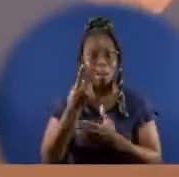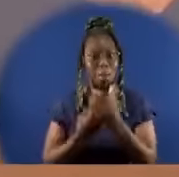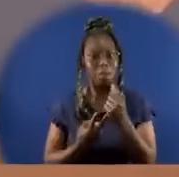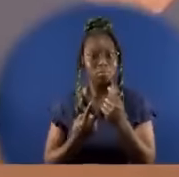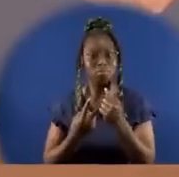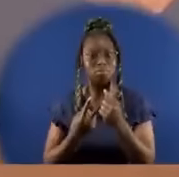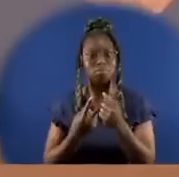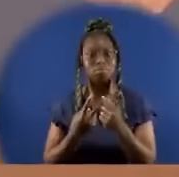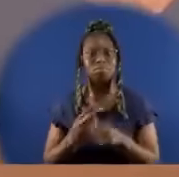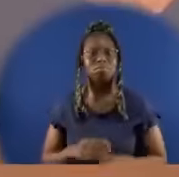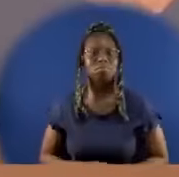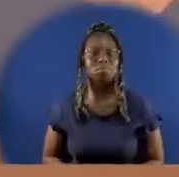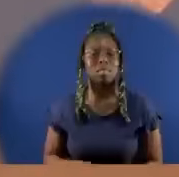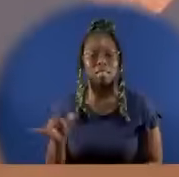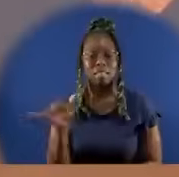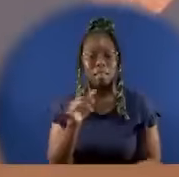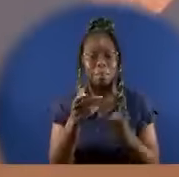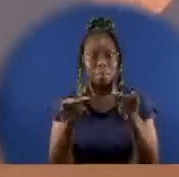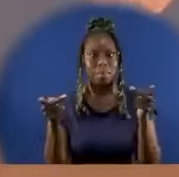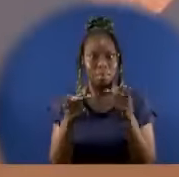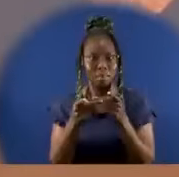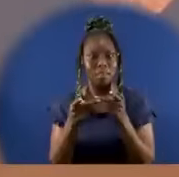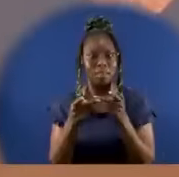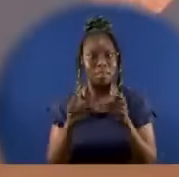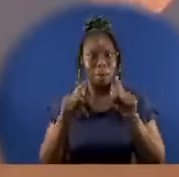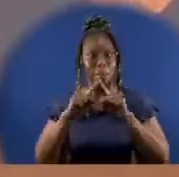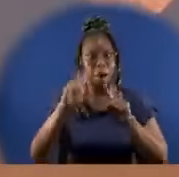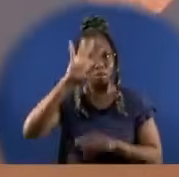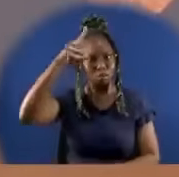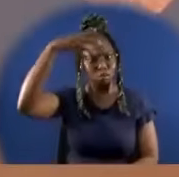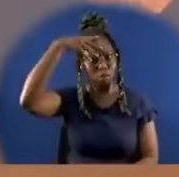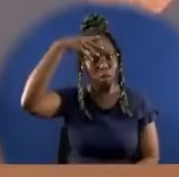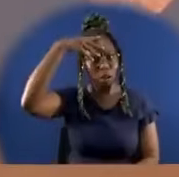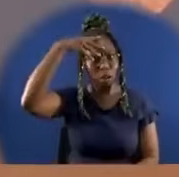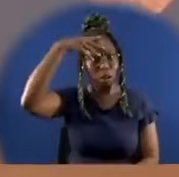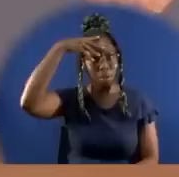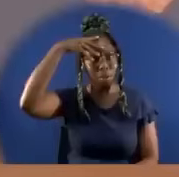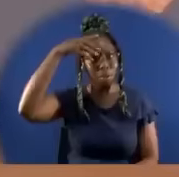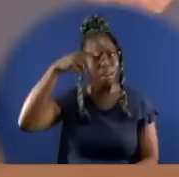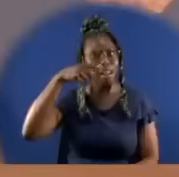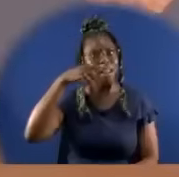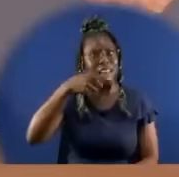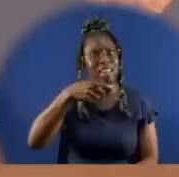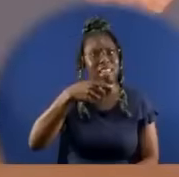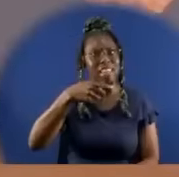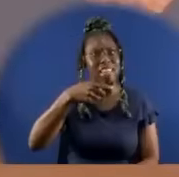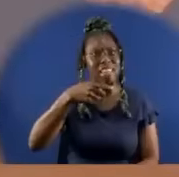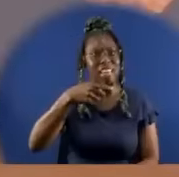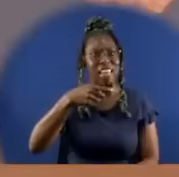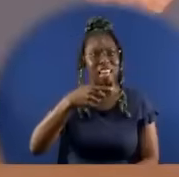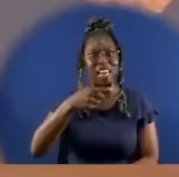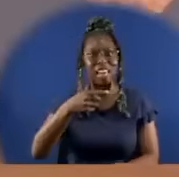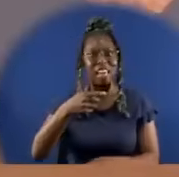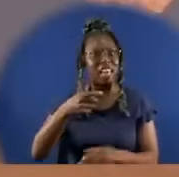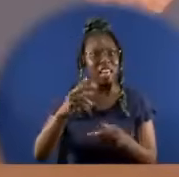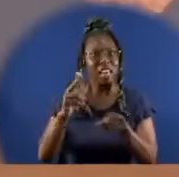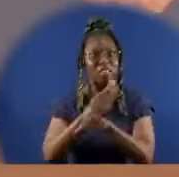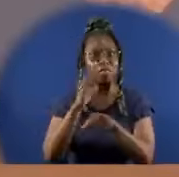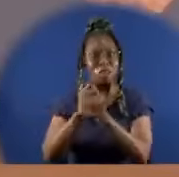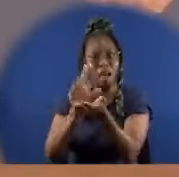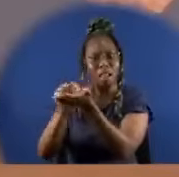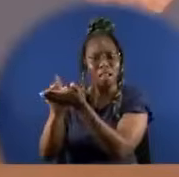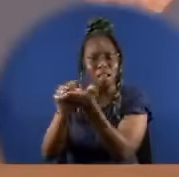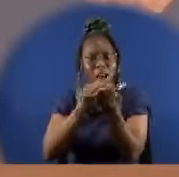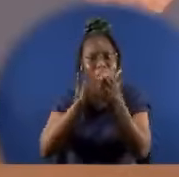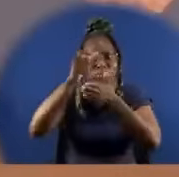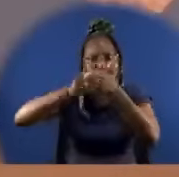spot. What messed us up was Donald Trump was the one who took out full-page ads in the newspaper saying that